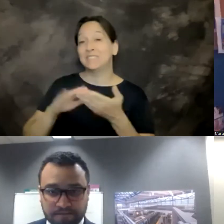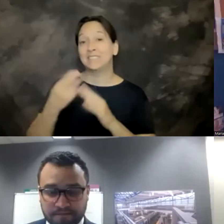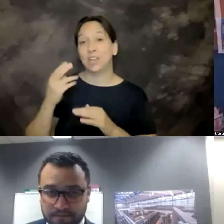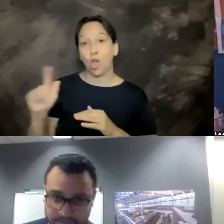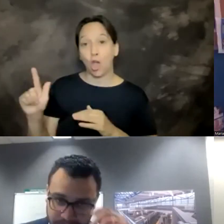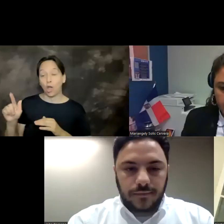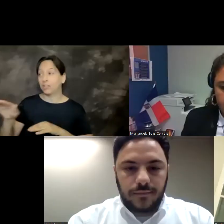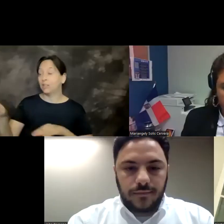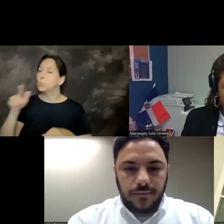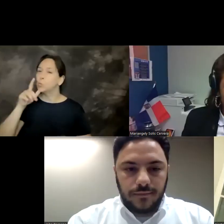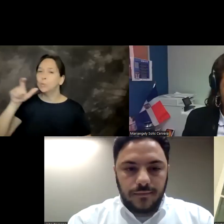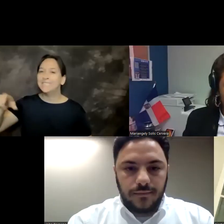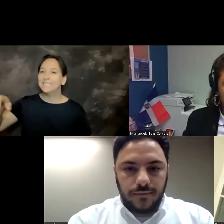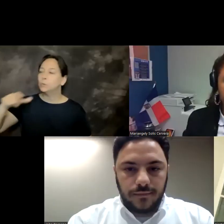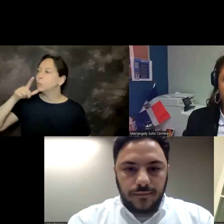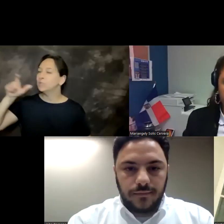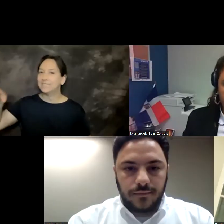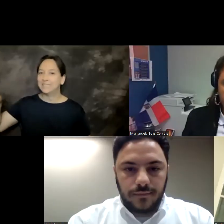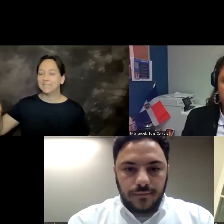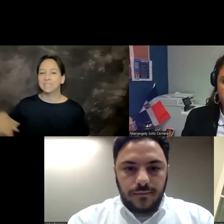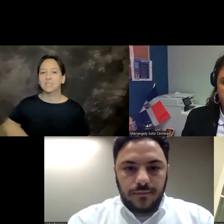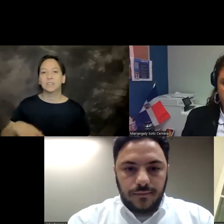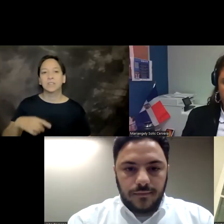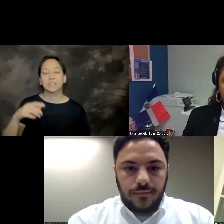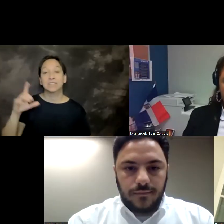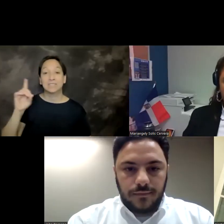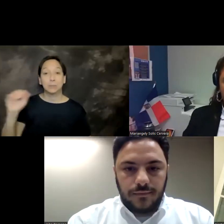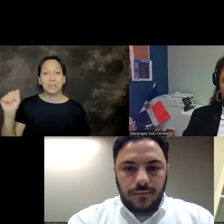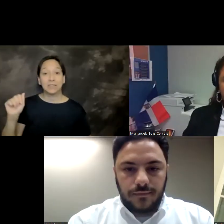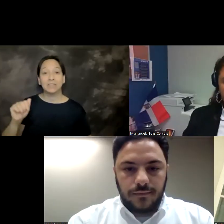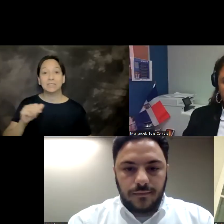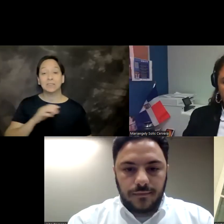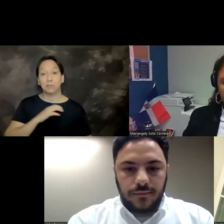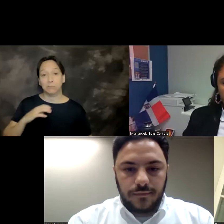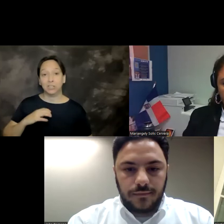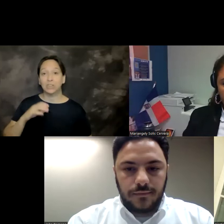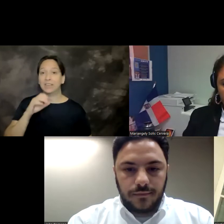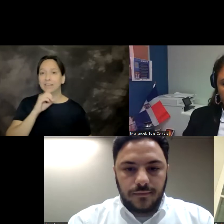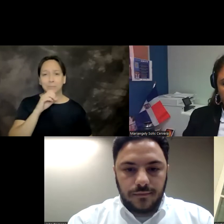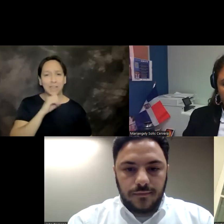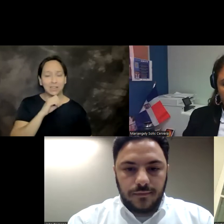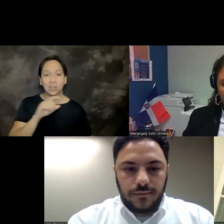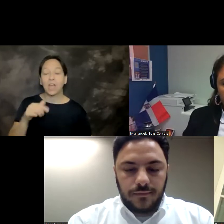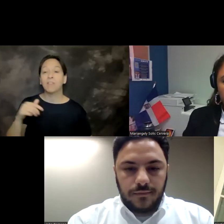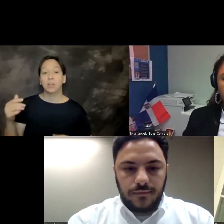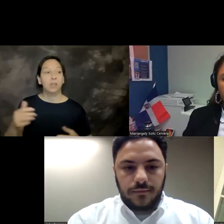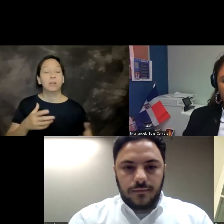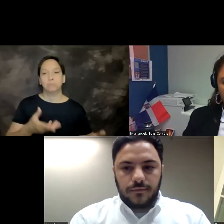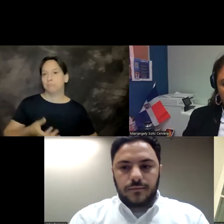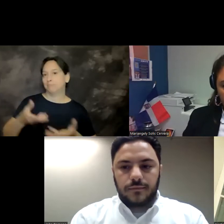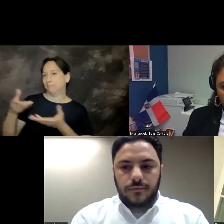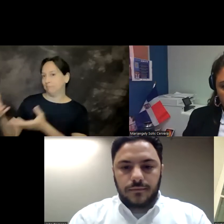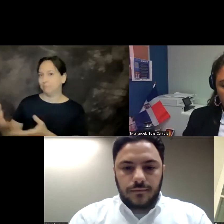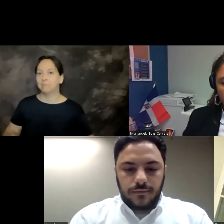them. So both the Age Strong Commission and the Disabilities Commission have come by and picked up Charlie cards from us. So we have